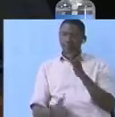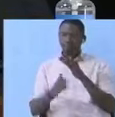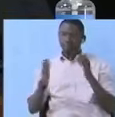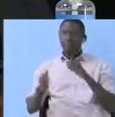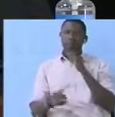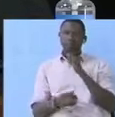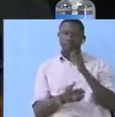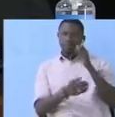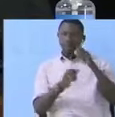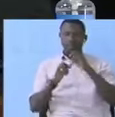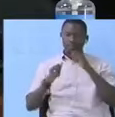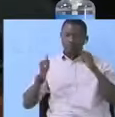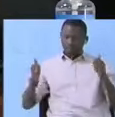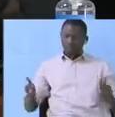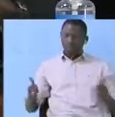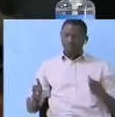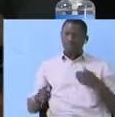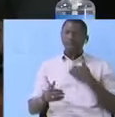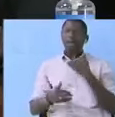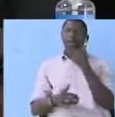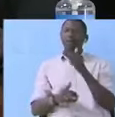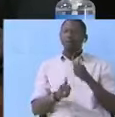Ask the usher to bring in the witness, please.